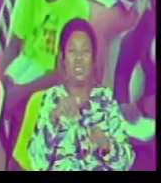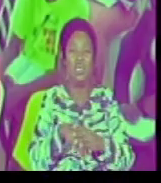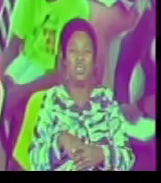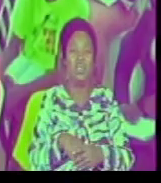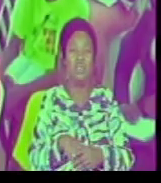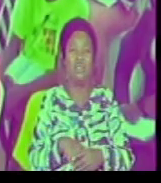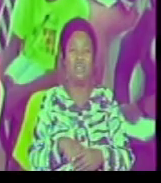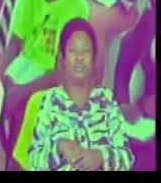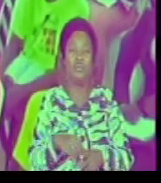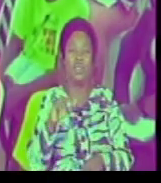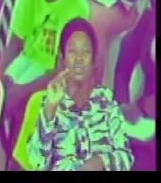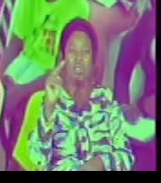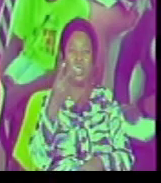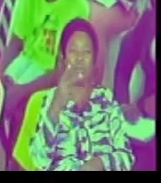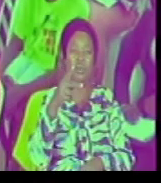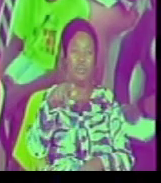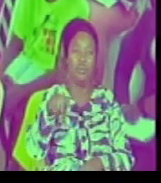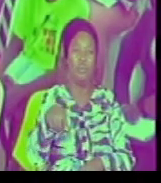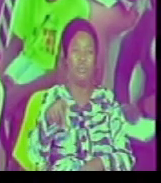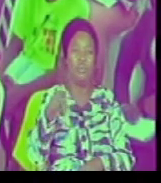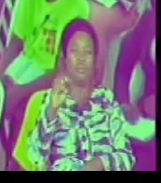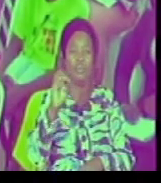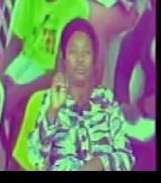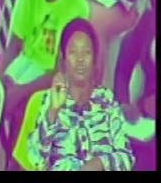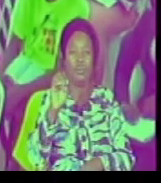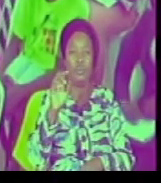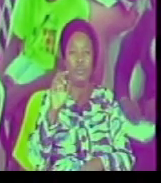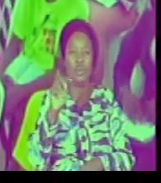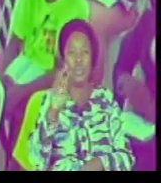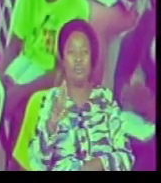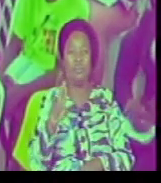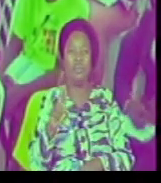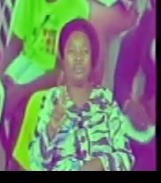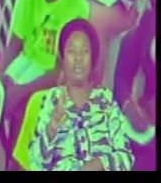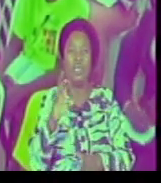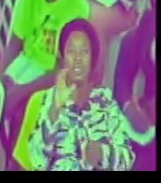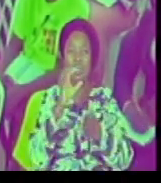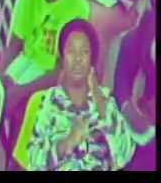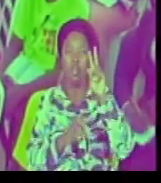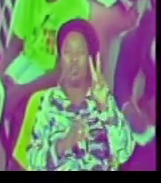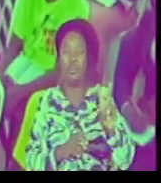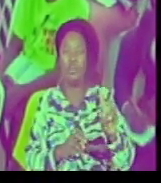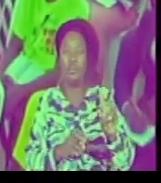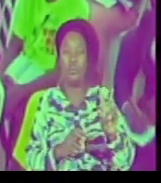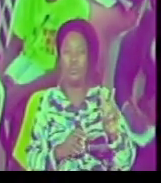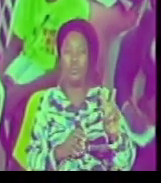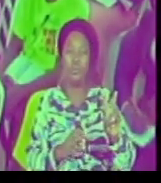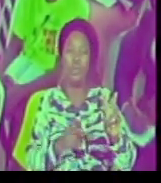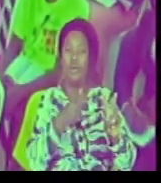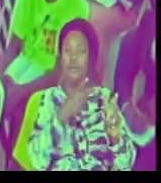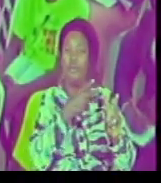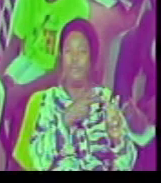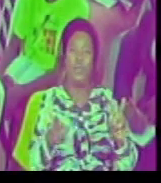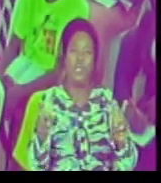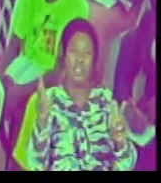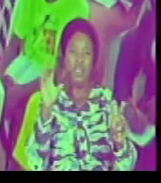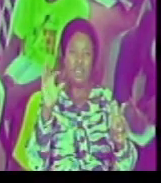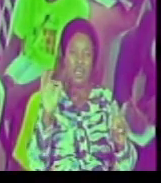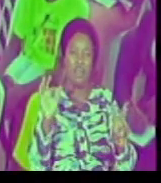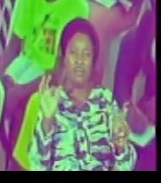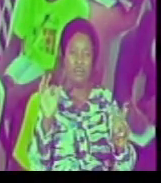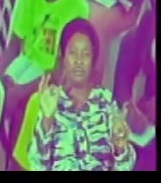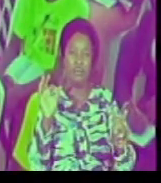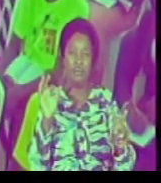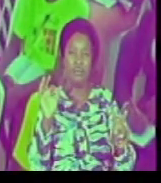Second Peter chapter 2. In Second Peter chapter 2, reading from verse 9, the